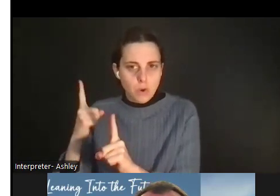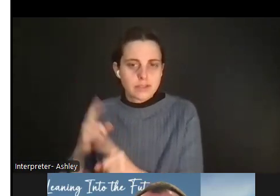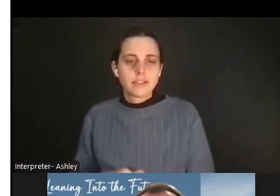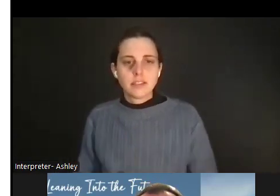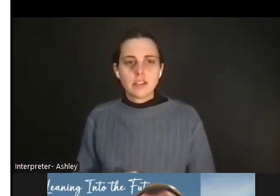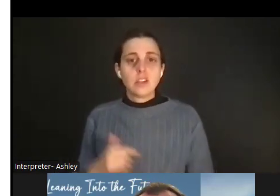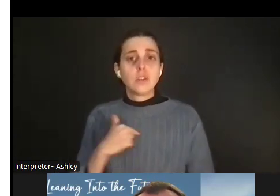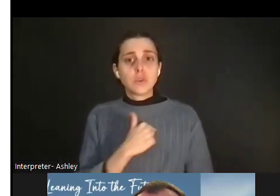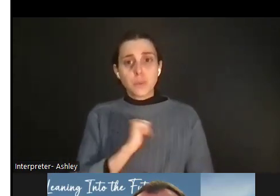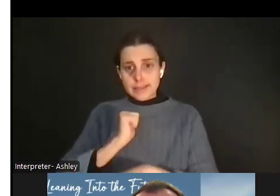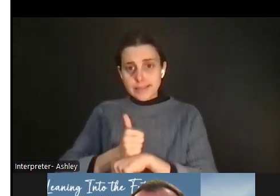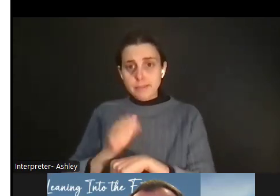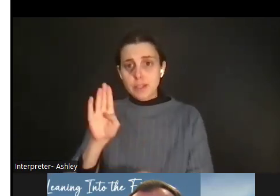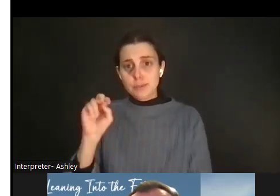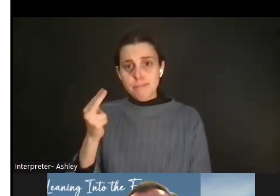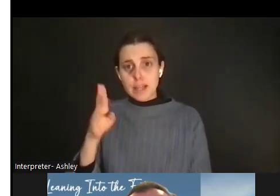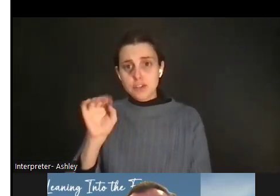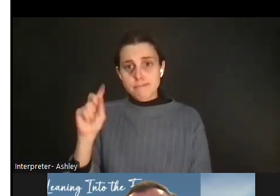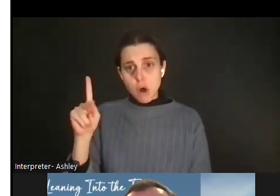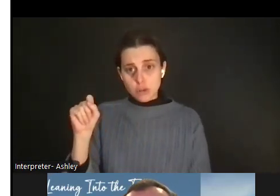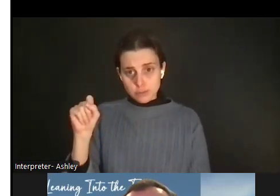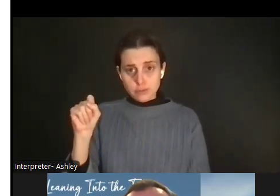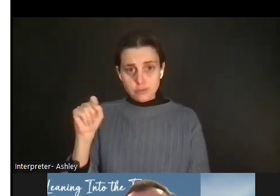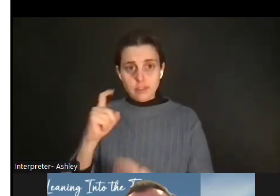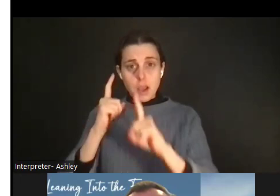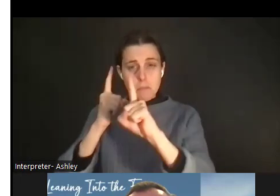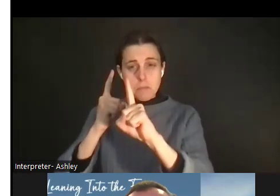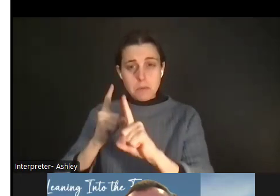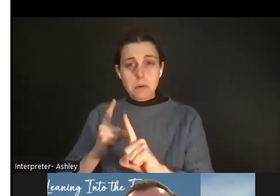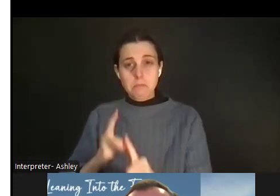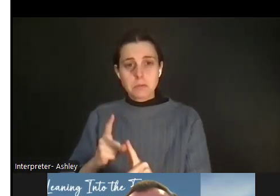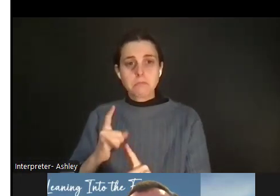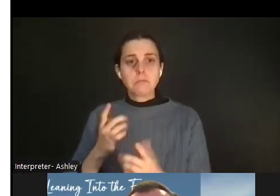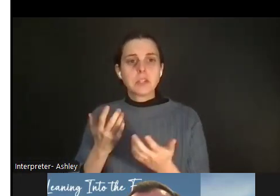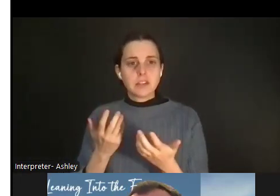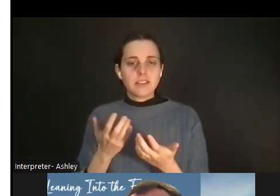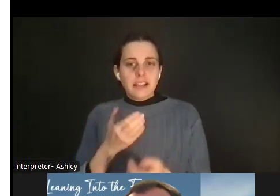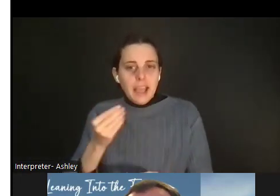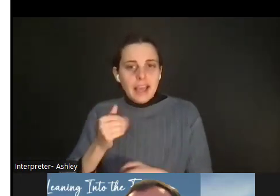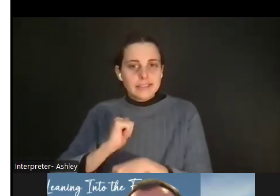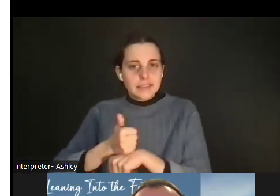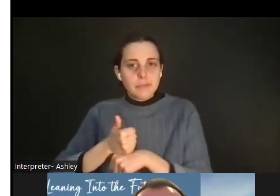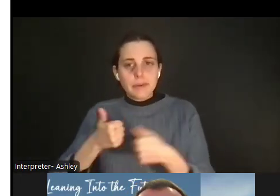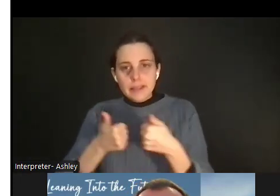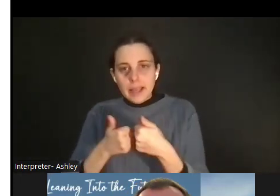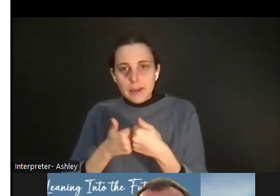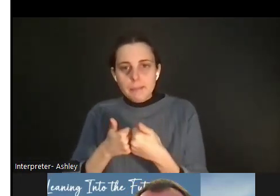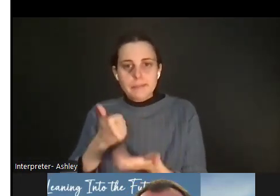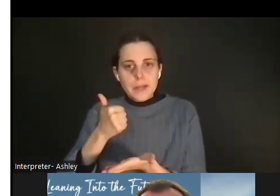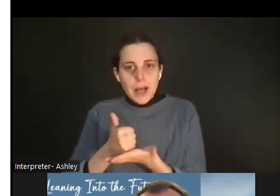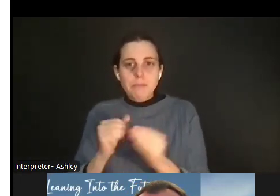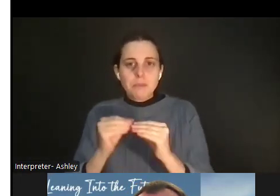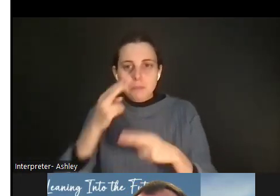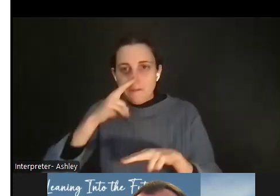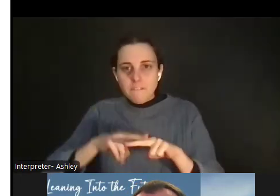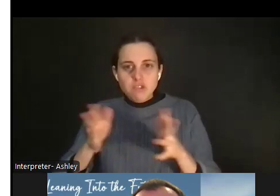establishing benchmark, accountability for top-down, and then the PI point game to make it fun and interactive and motivate